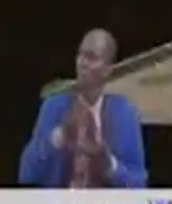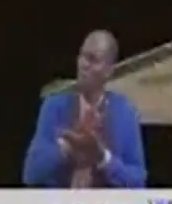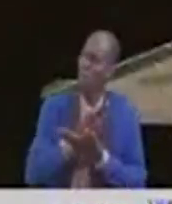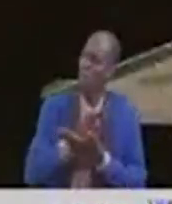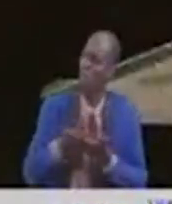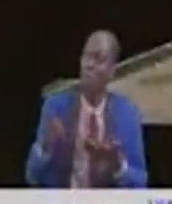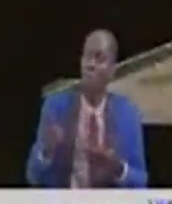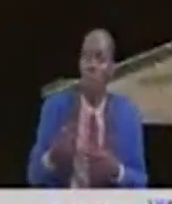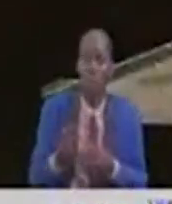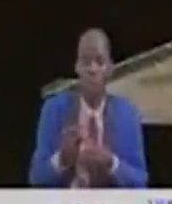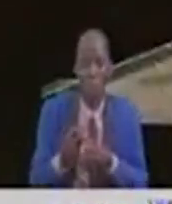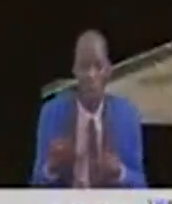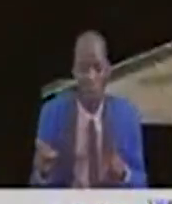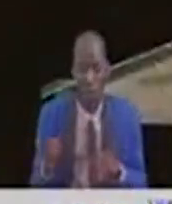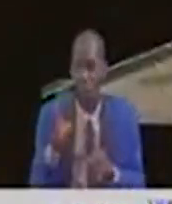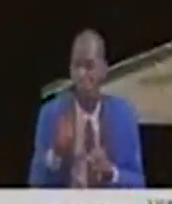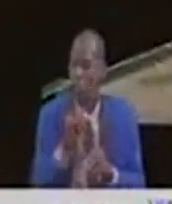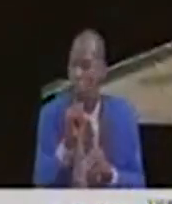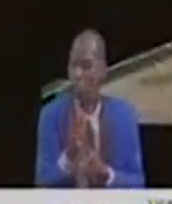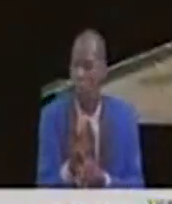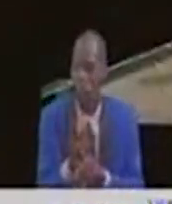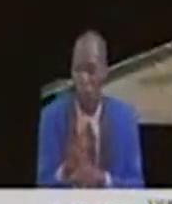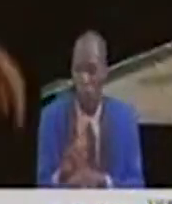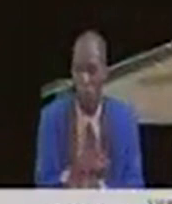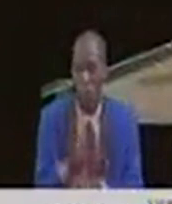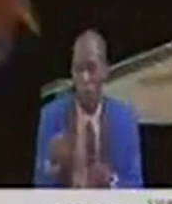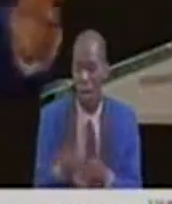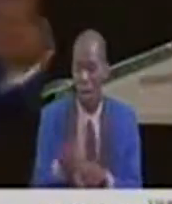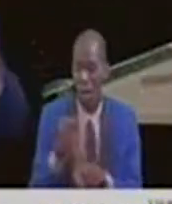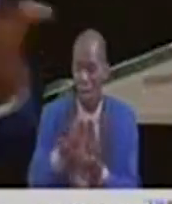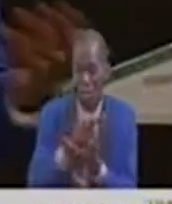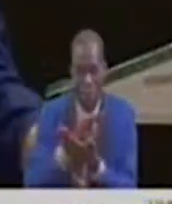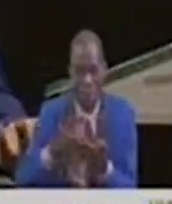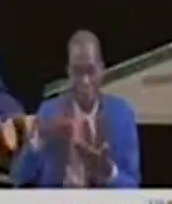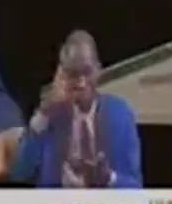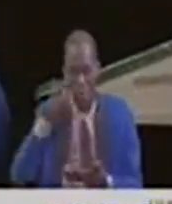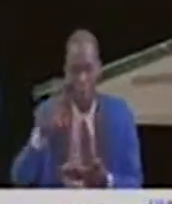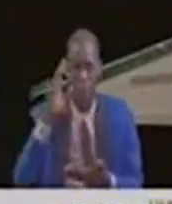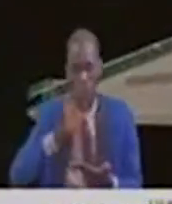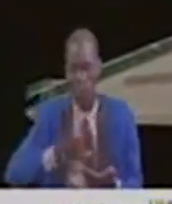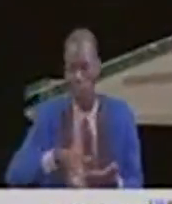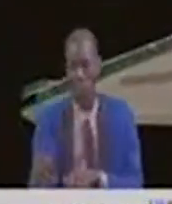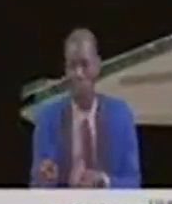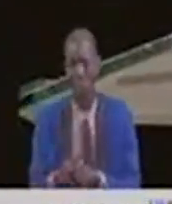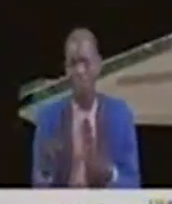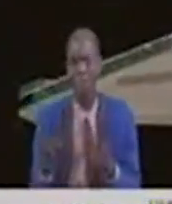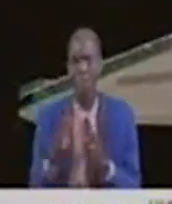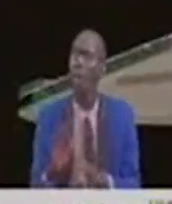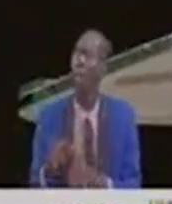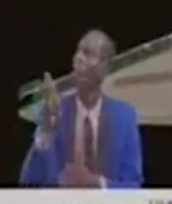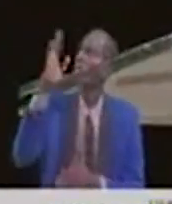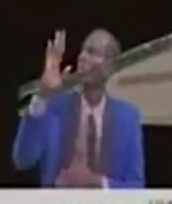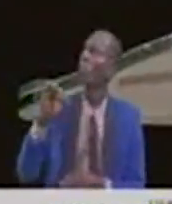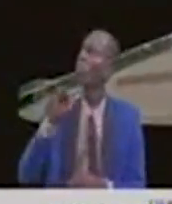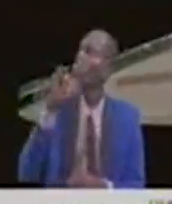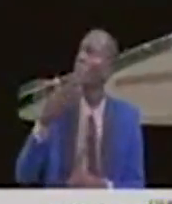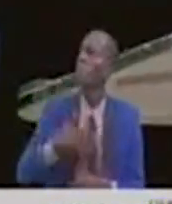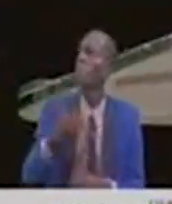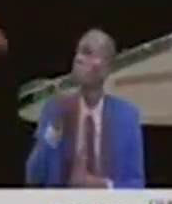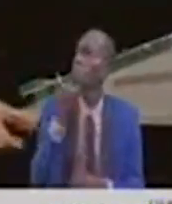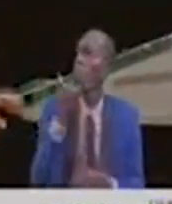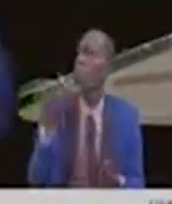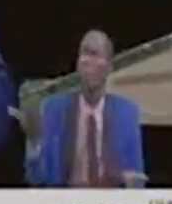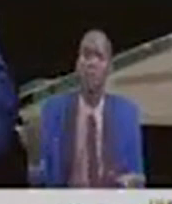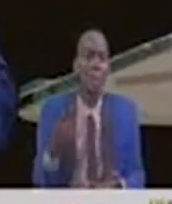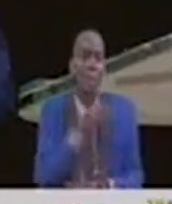going to die the death of a sinner. The man told me, I was working on his information.